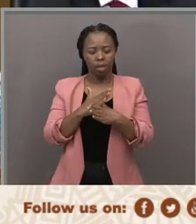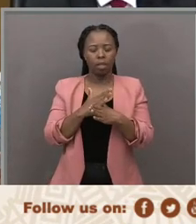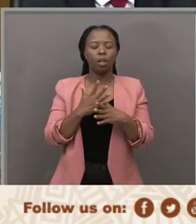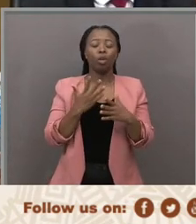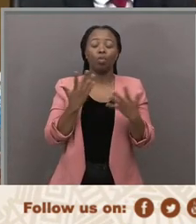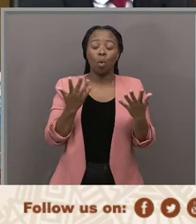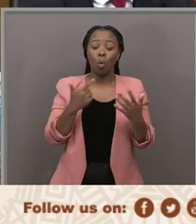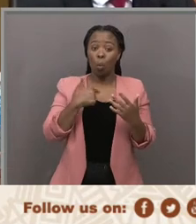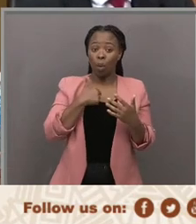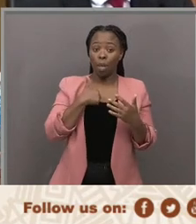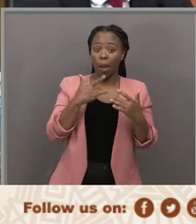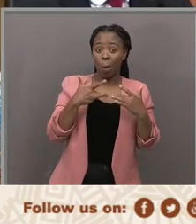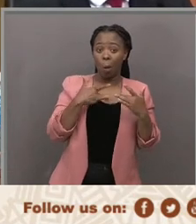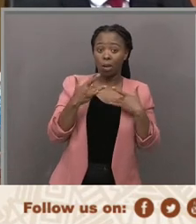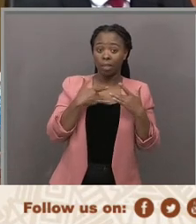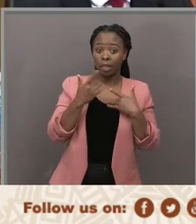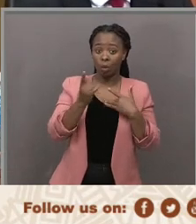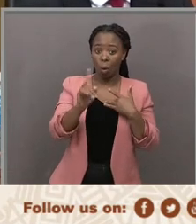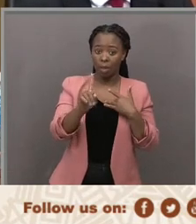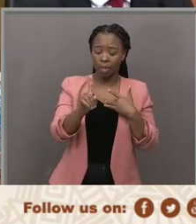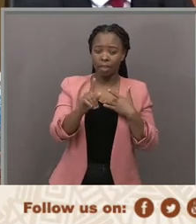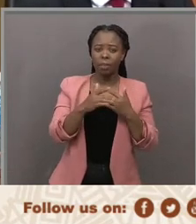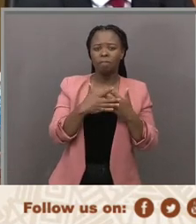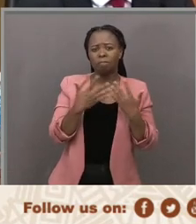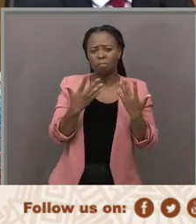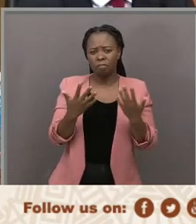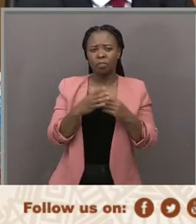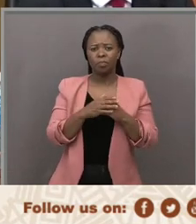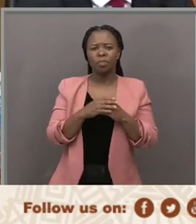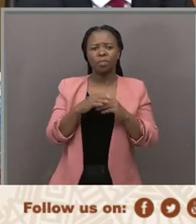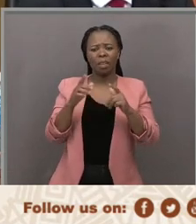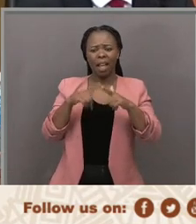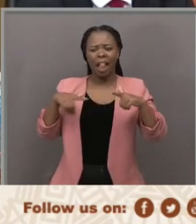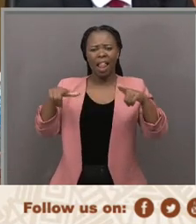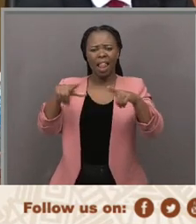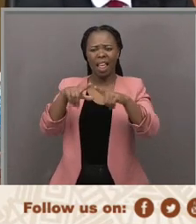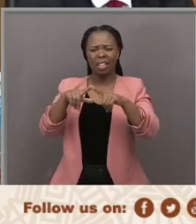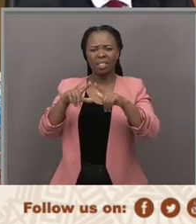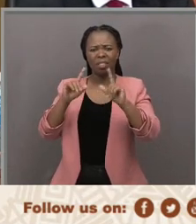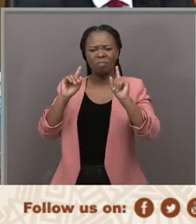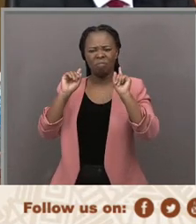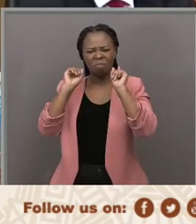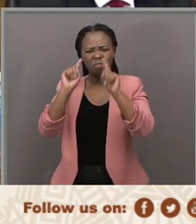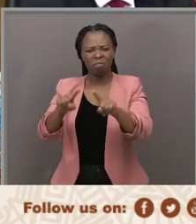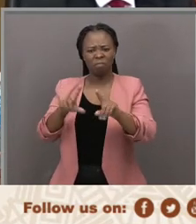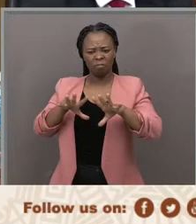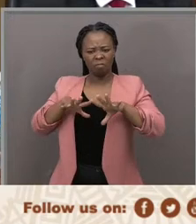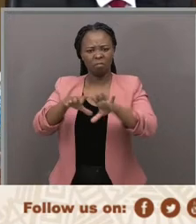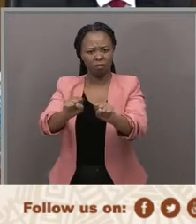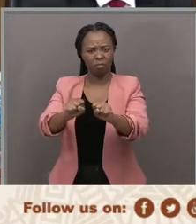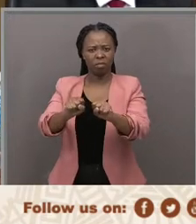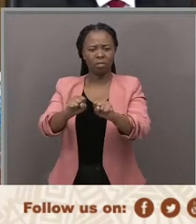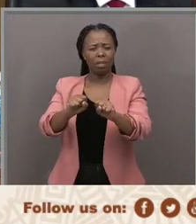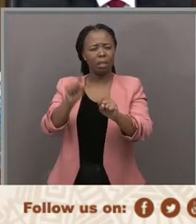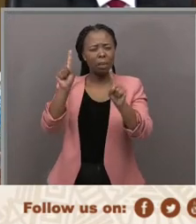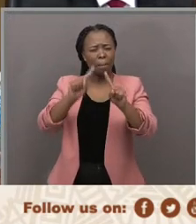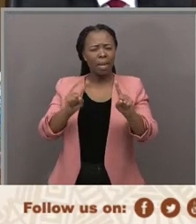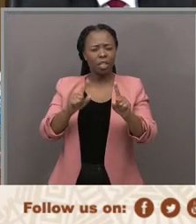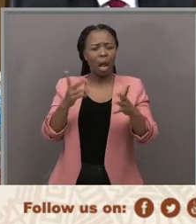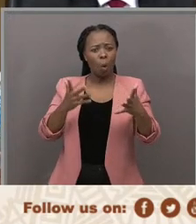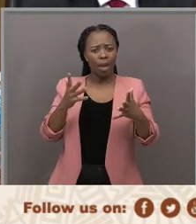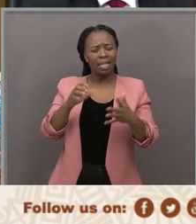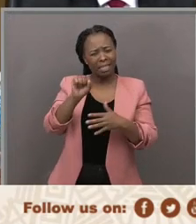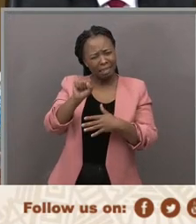for us is the increase in land invasions, especially in the south of Johannesburg. Land